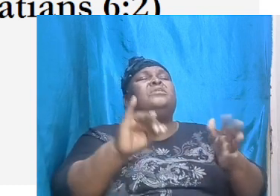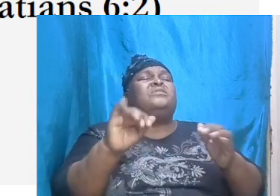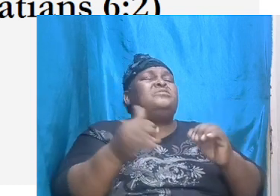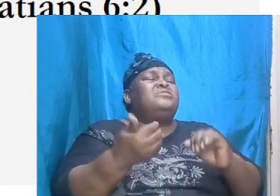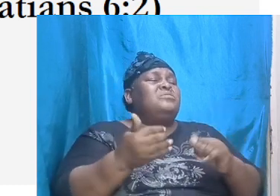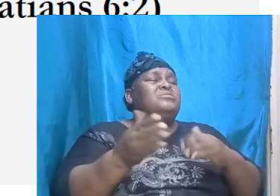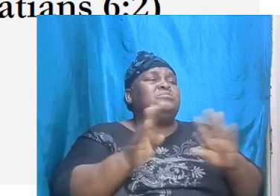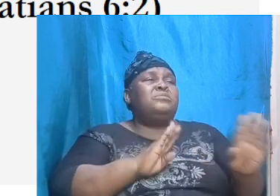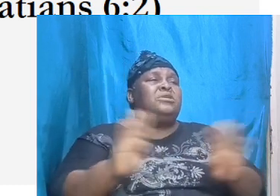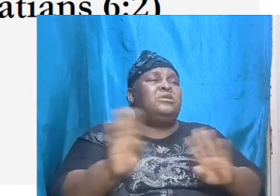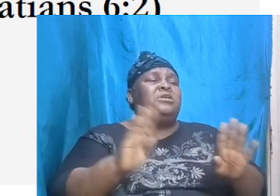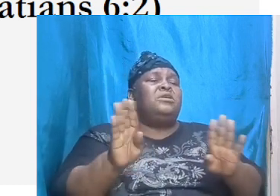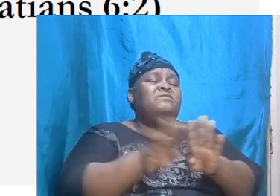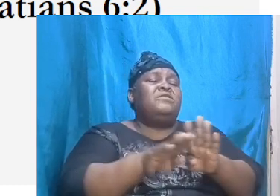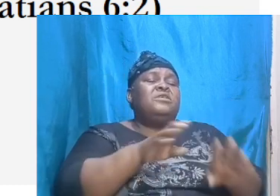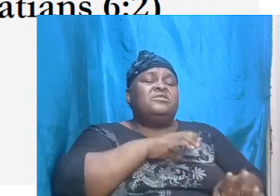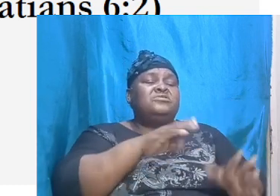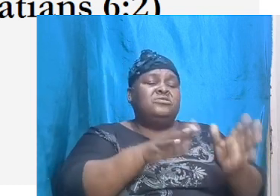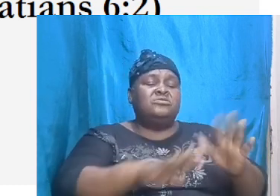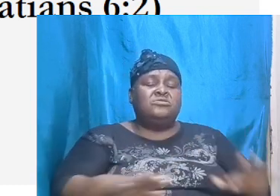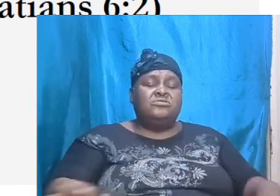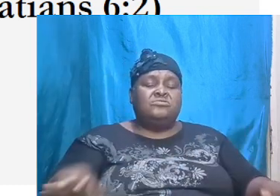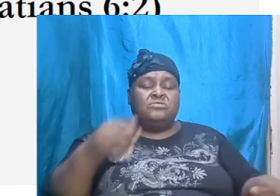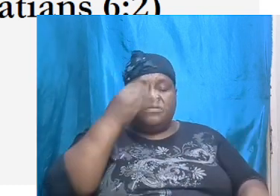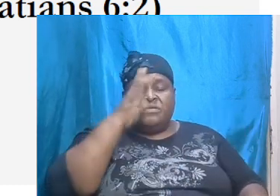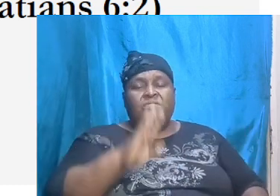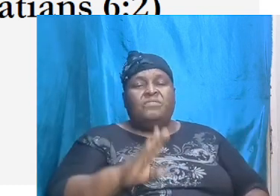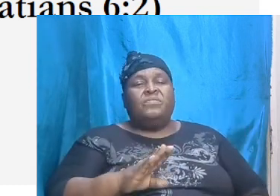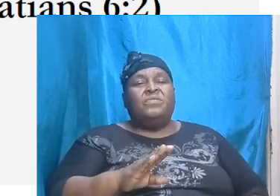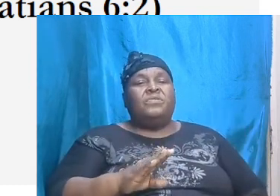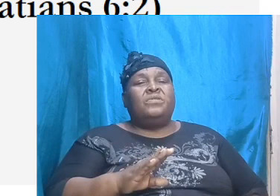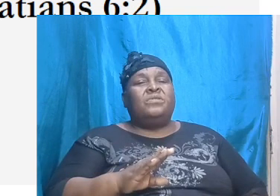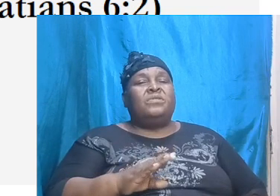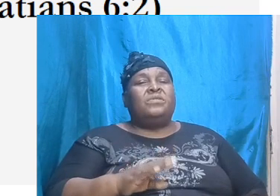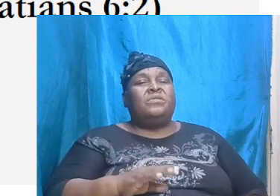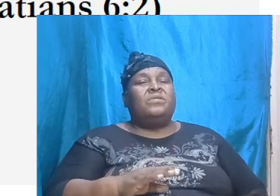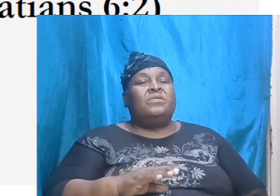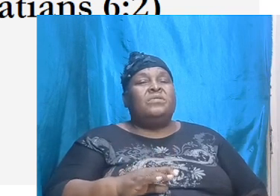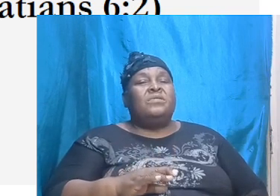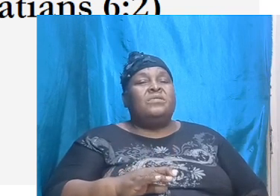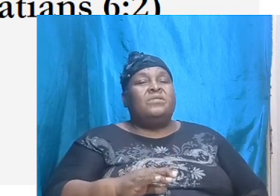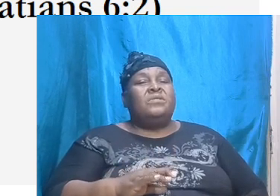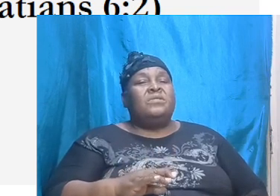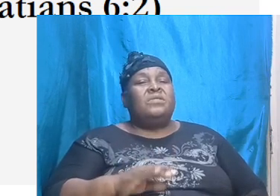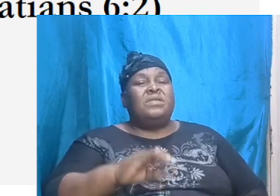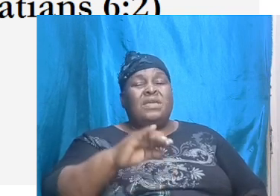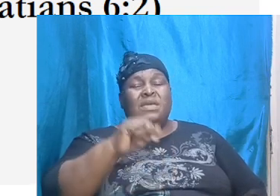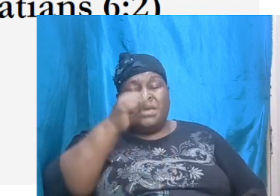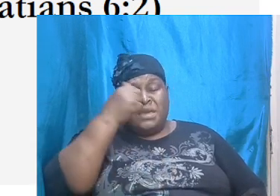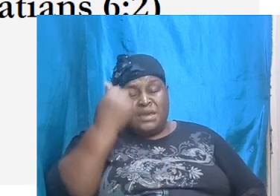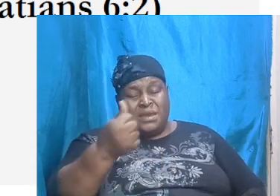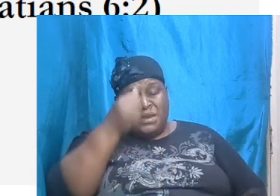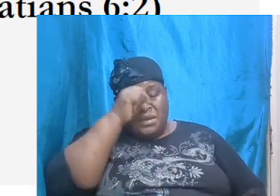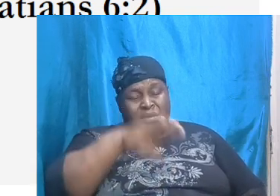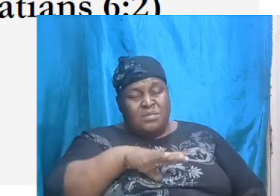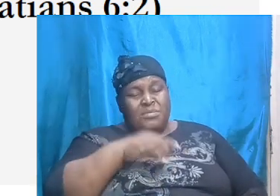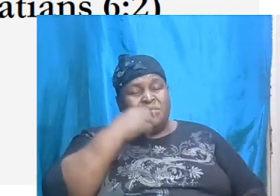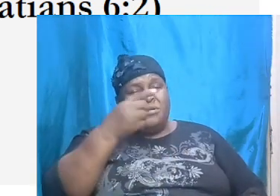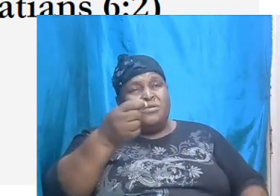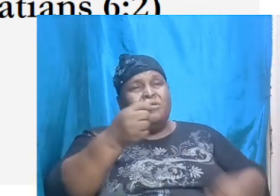God. Love. So John 14, 20 says, if any man say I love God and hate his brother, he is a